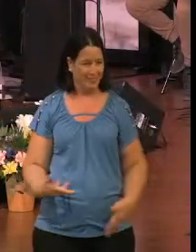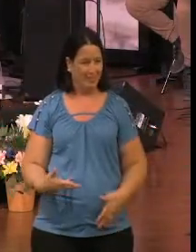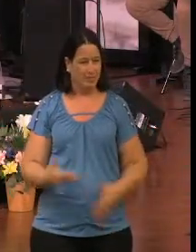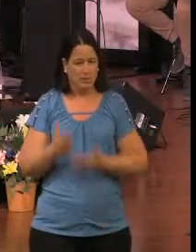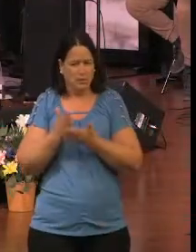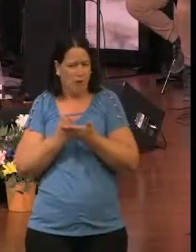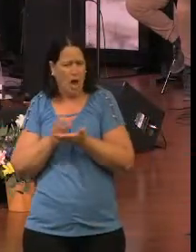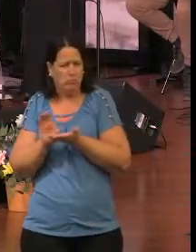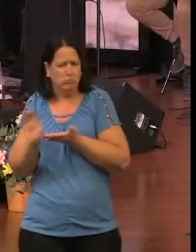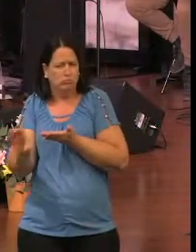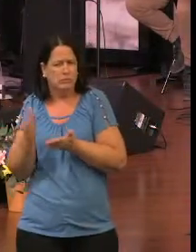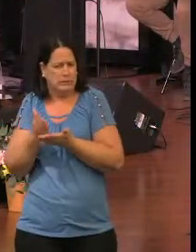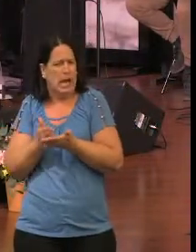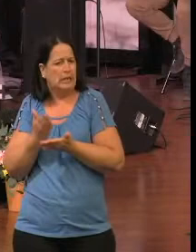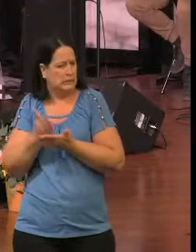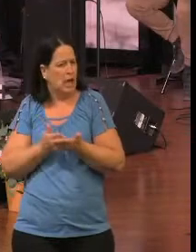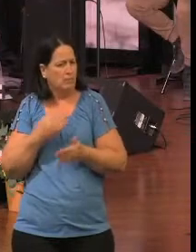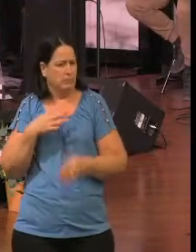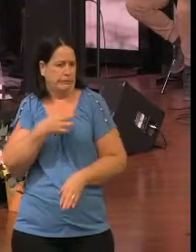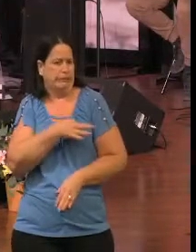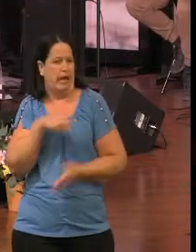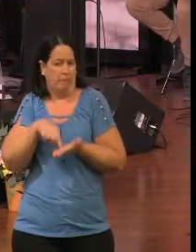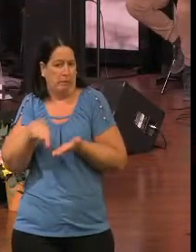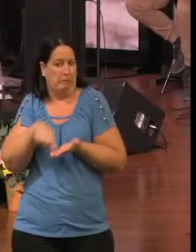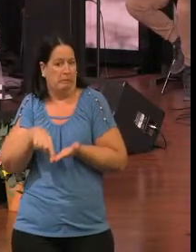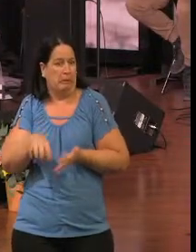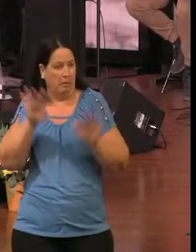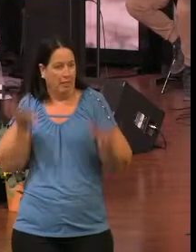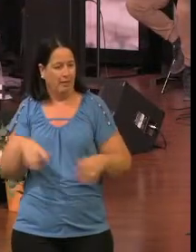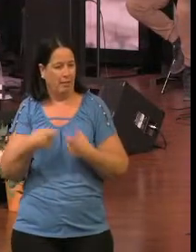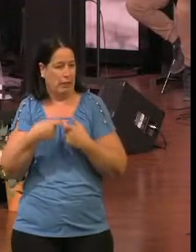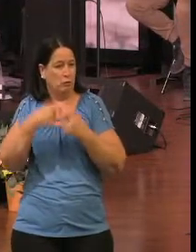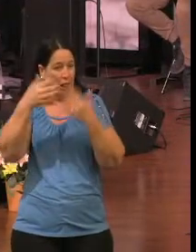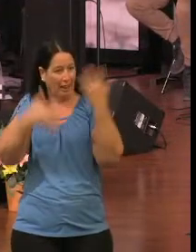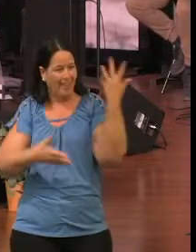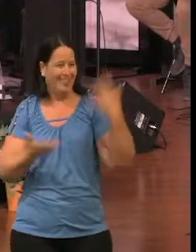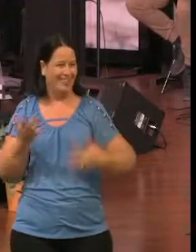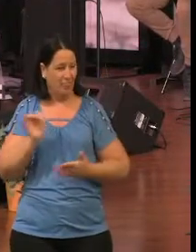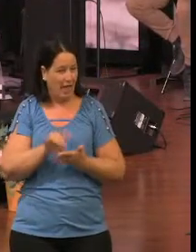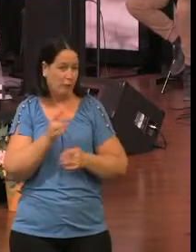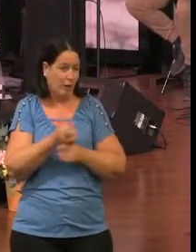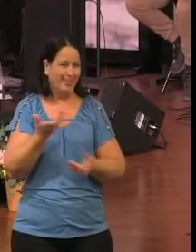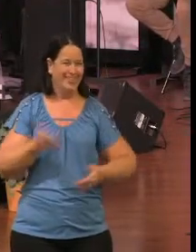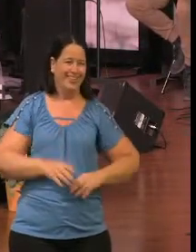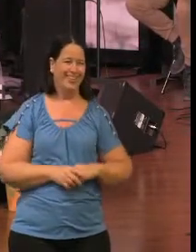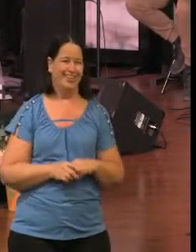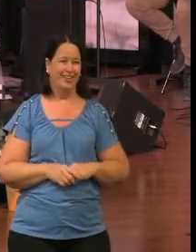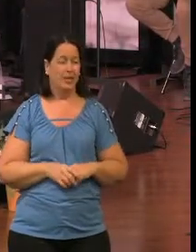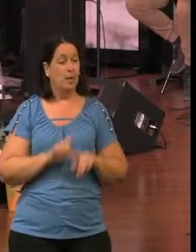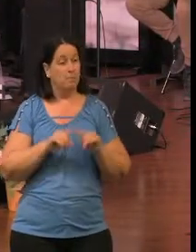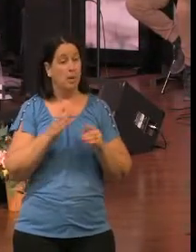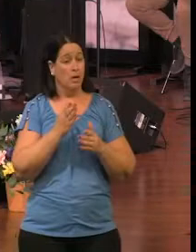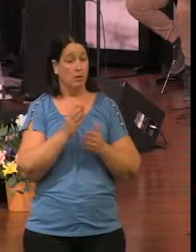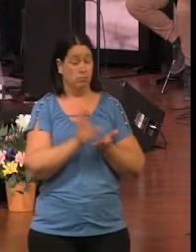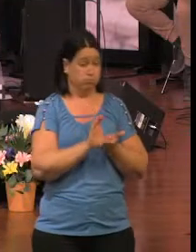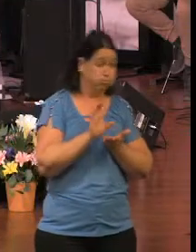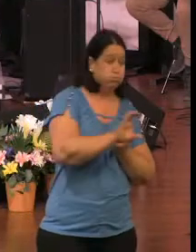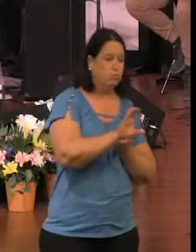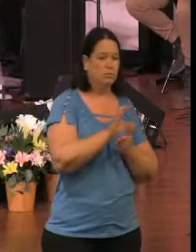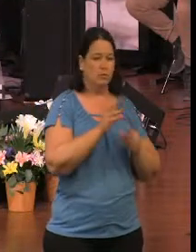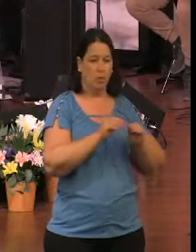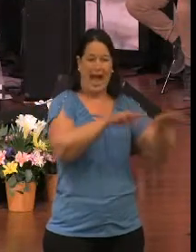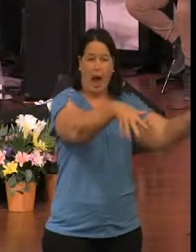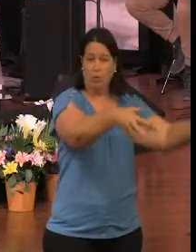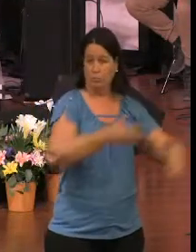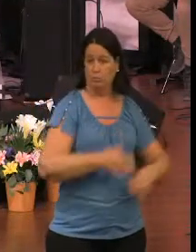some of it stays here, quite frankly. There's, you know, expenses associated with having a facility and having staff. But one of our missionaries in